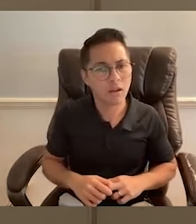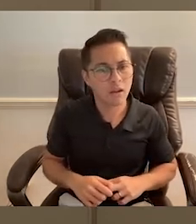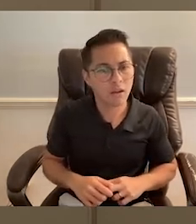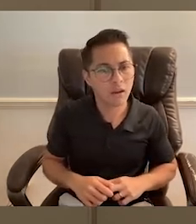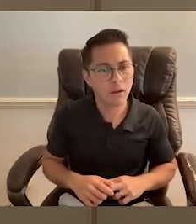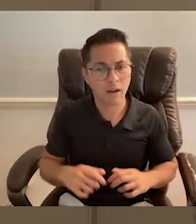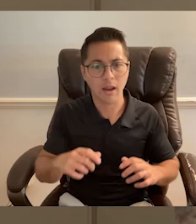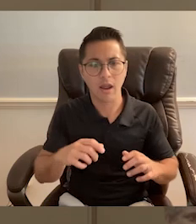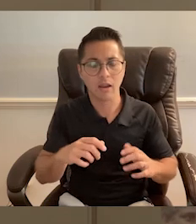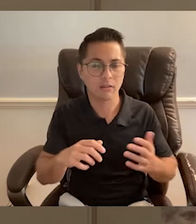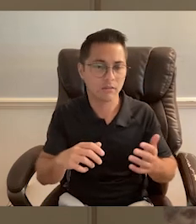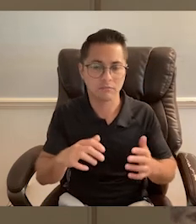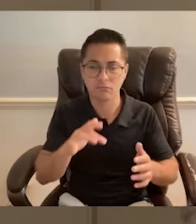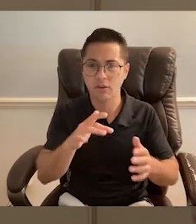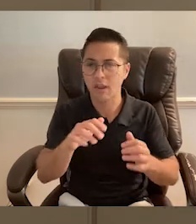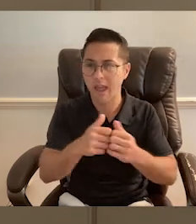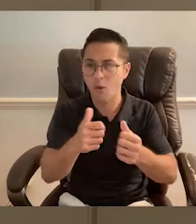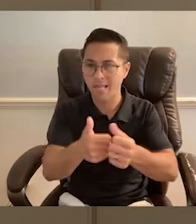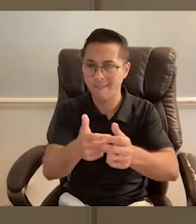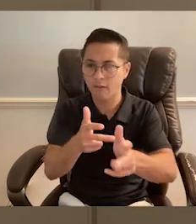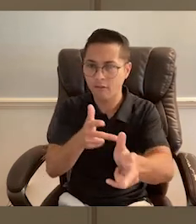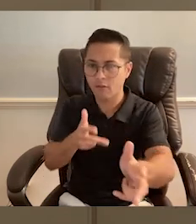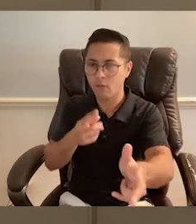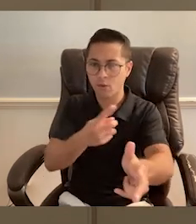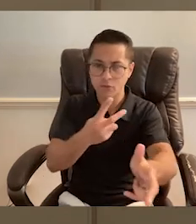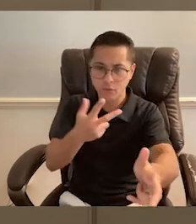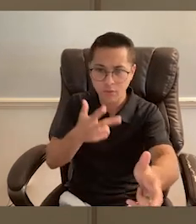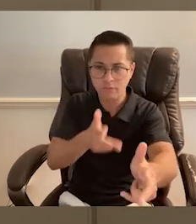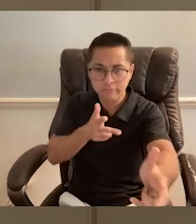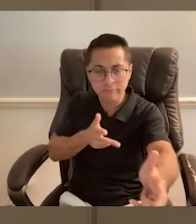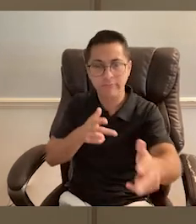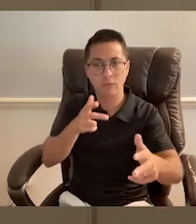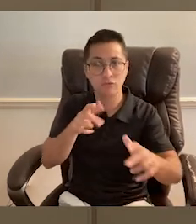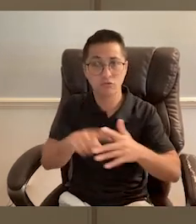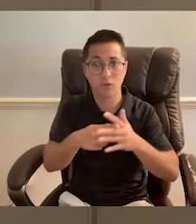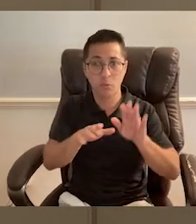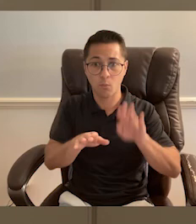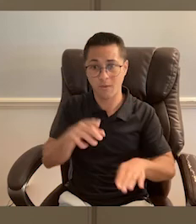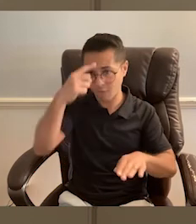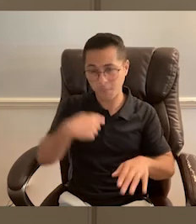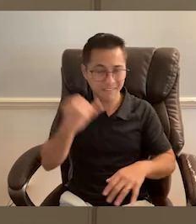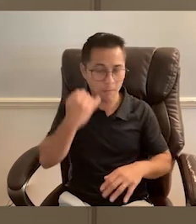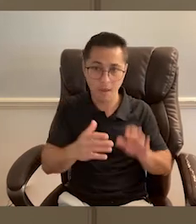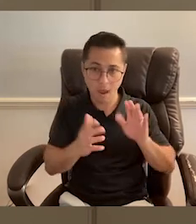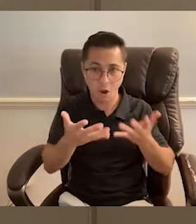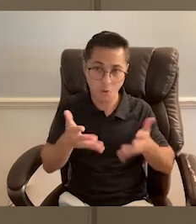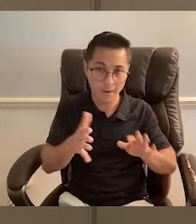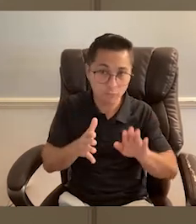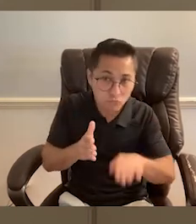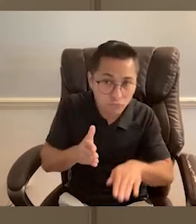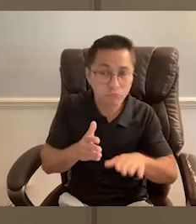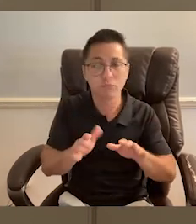bike. So we actually built a tandem bicycle, and so the young boy sat in front, he sat at the back. Now we didn't have